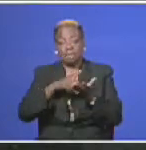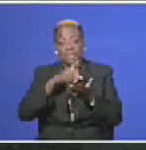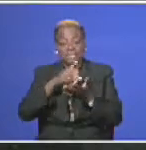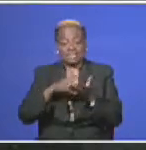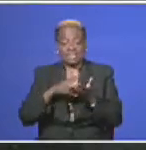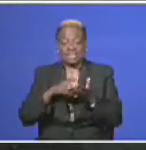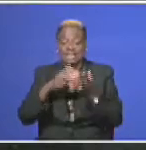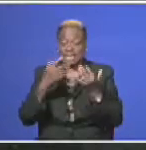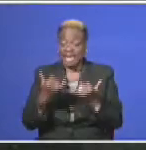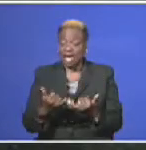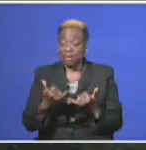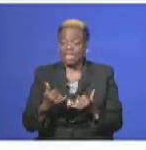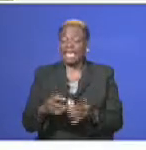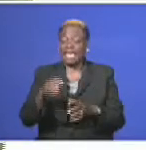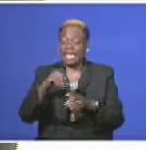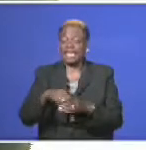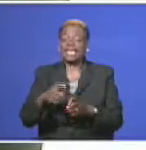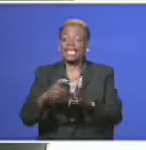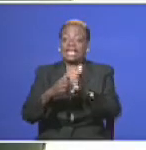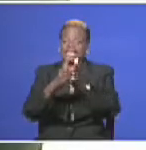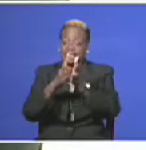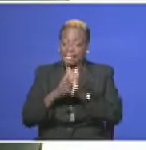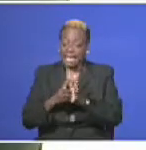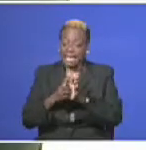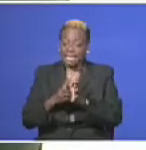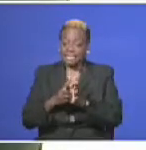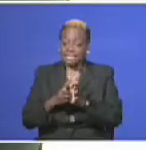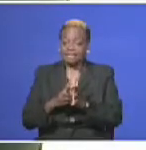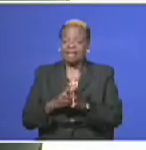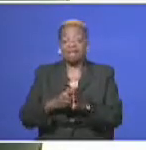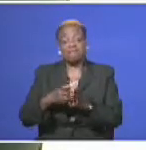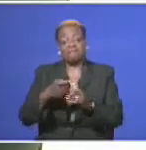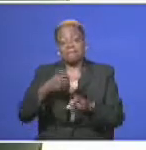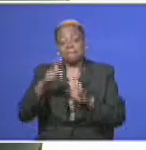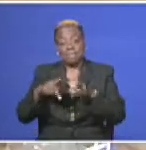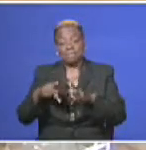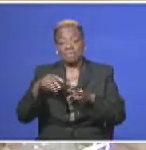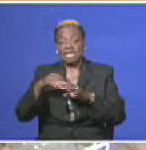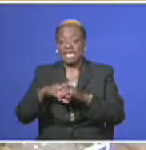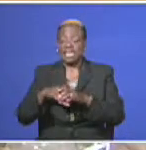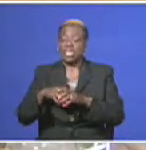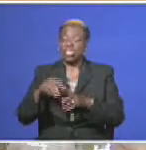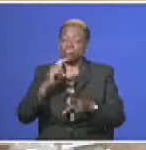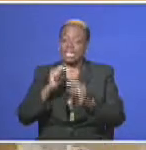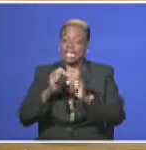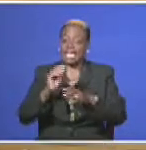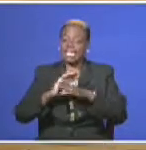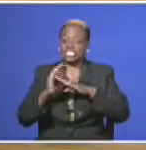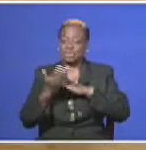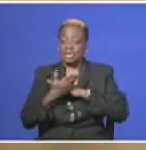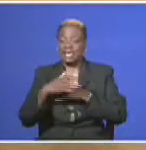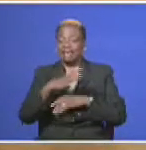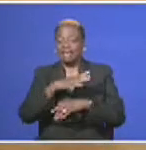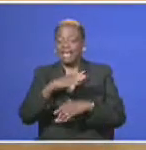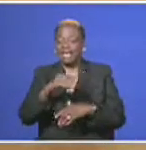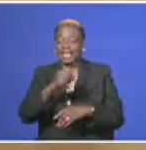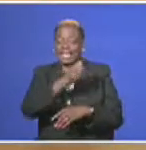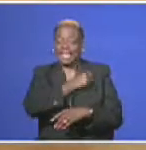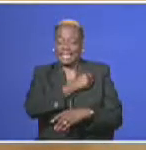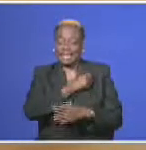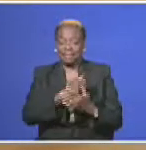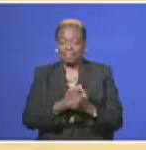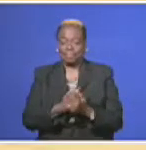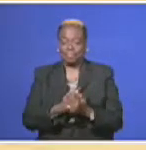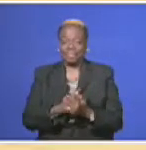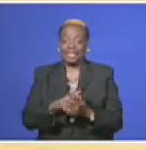she has had orders come in from Bahamians as far away as Trinidad, Jamaica, and even Canada, something Candy Rahal, owner of